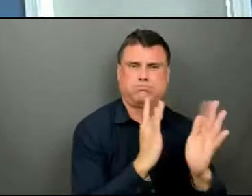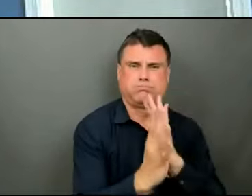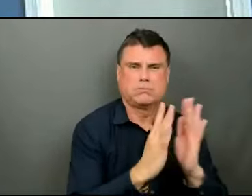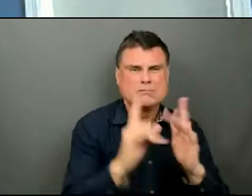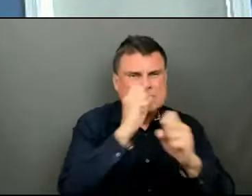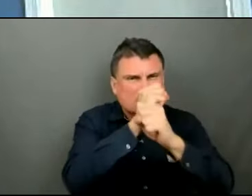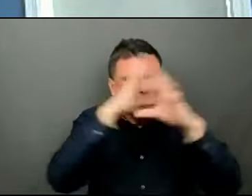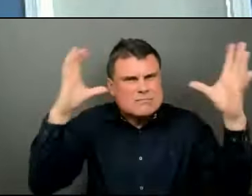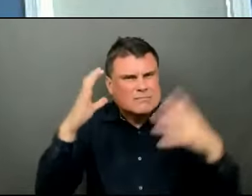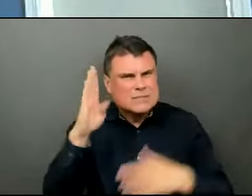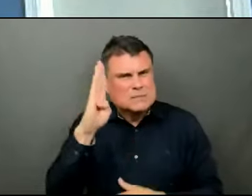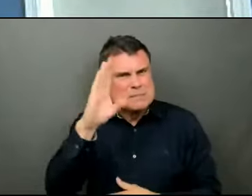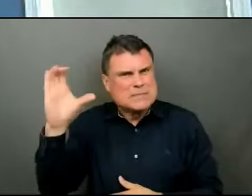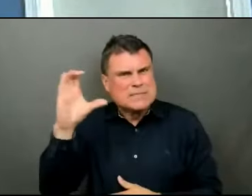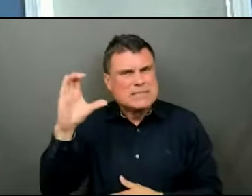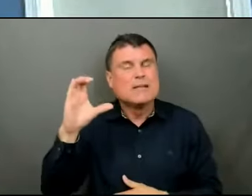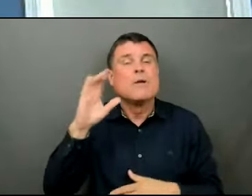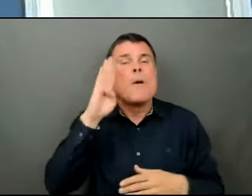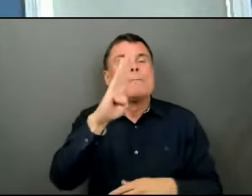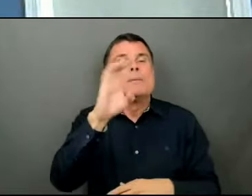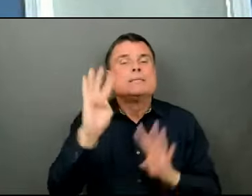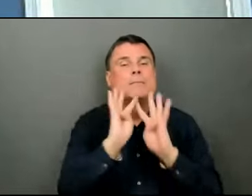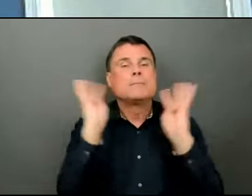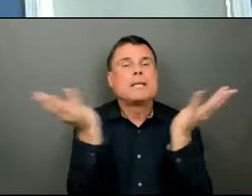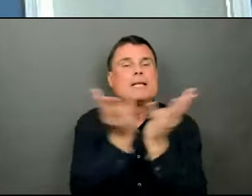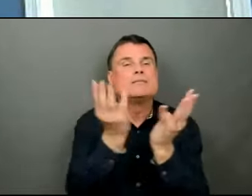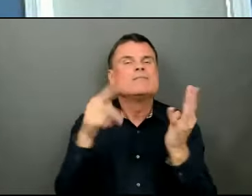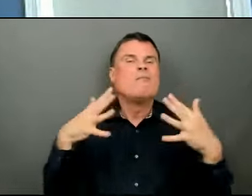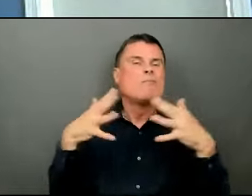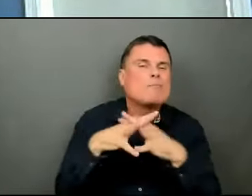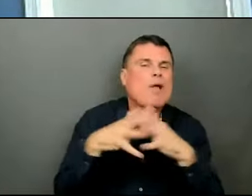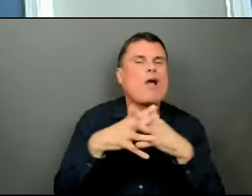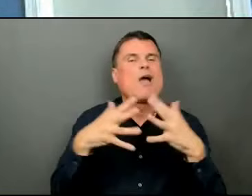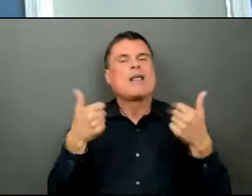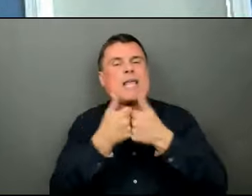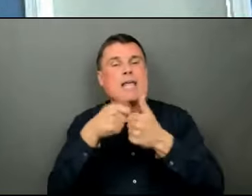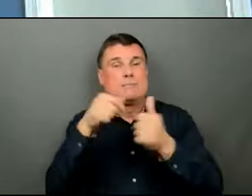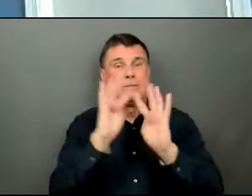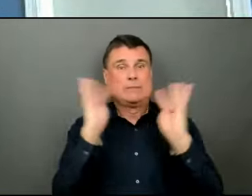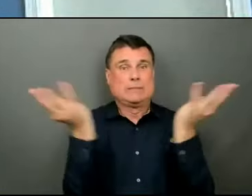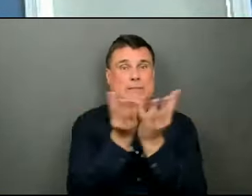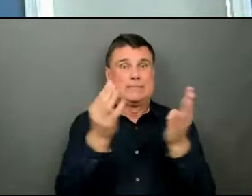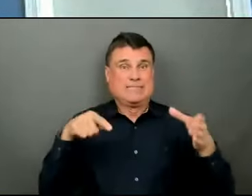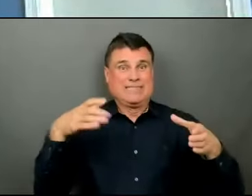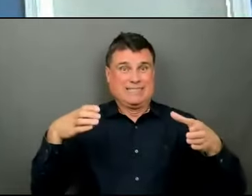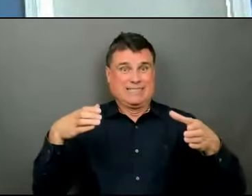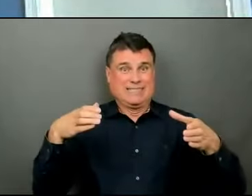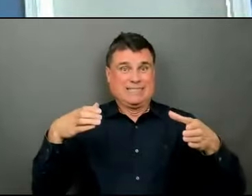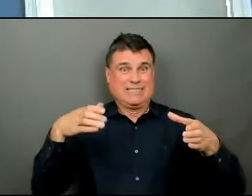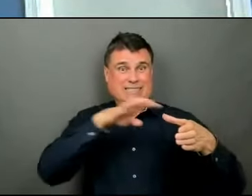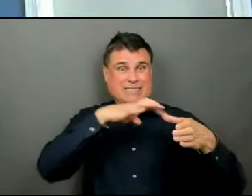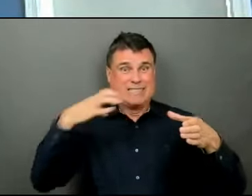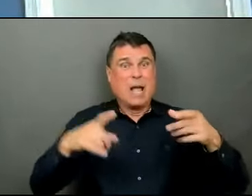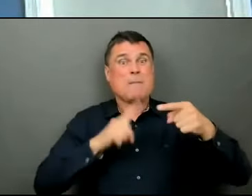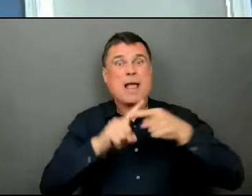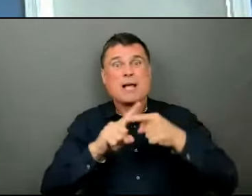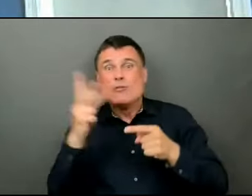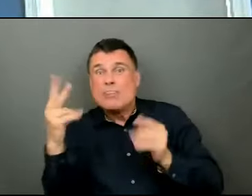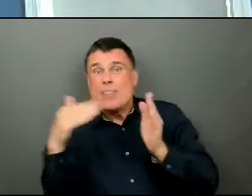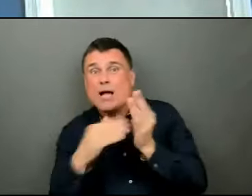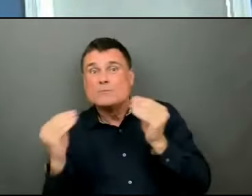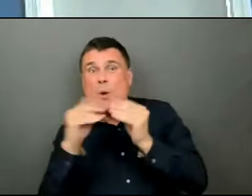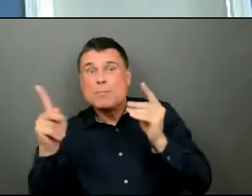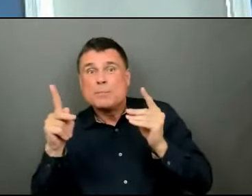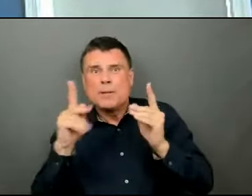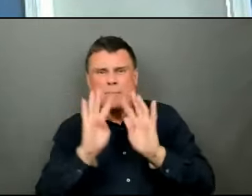packed. Now add 3,000 more people. That's about how many boardings there were on the 99B line on an average